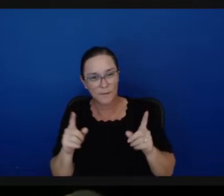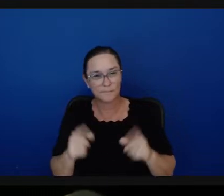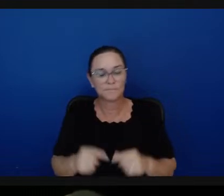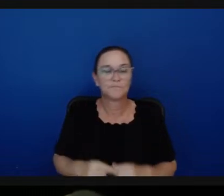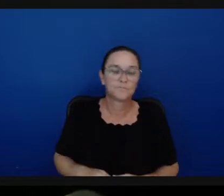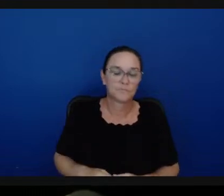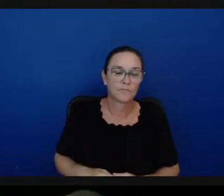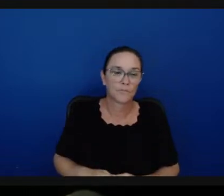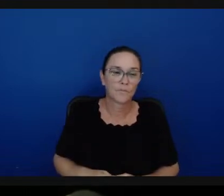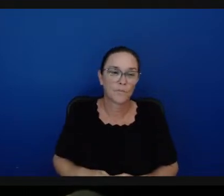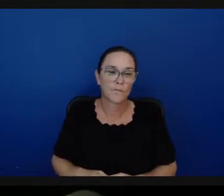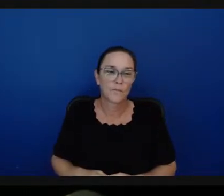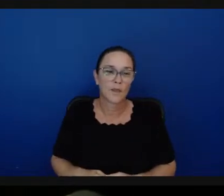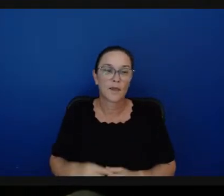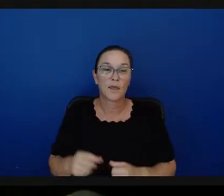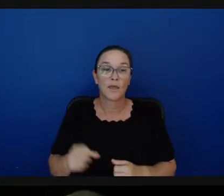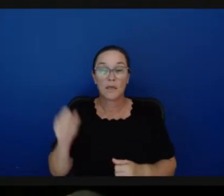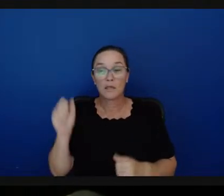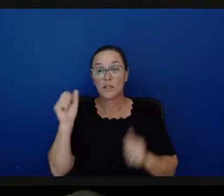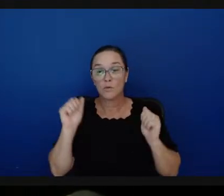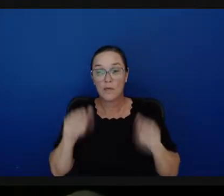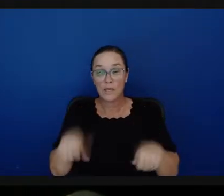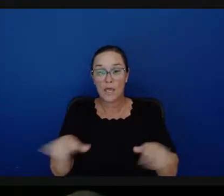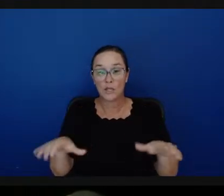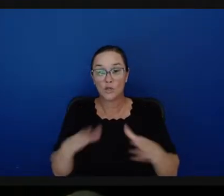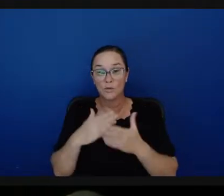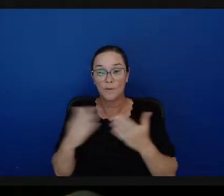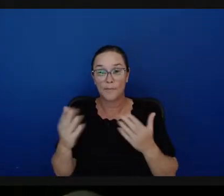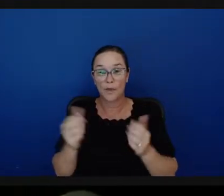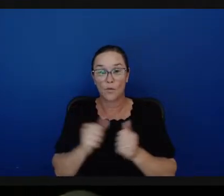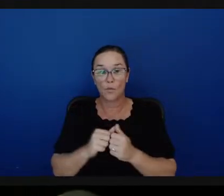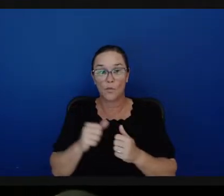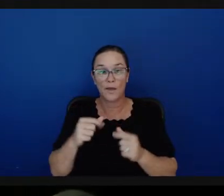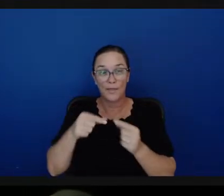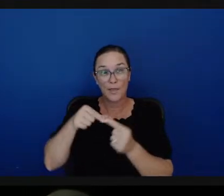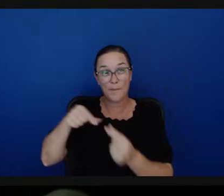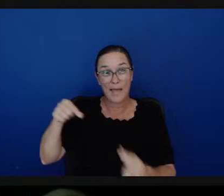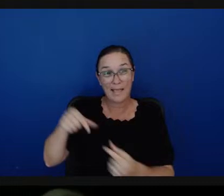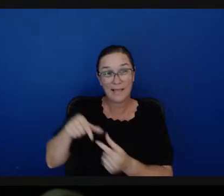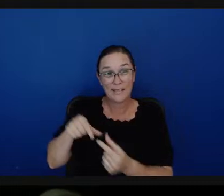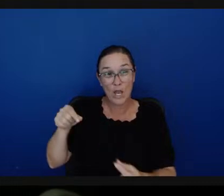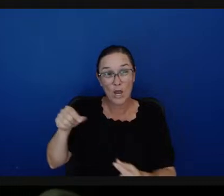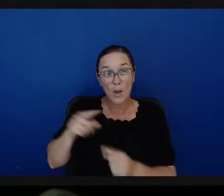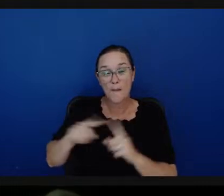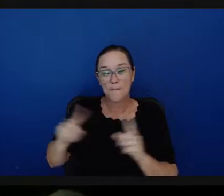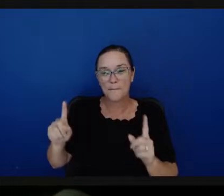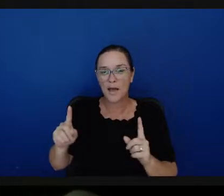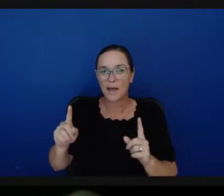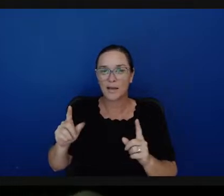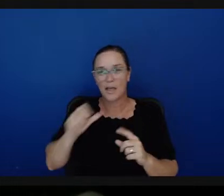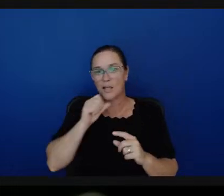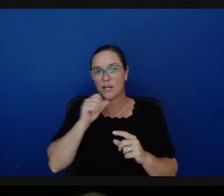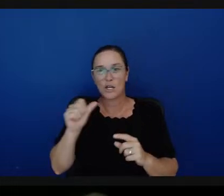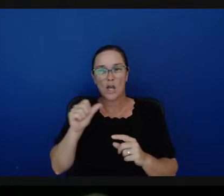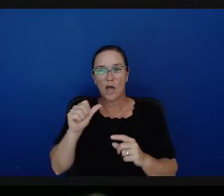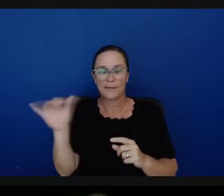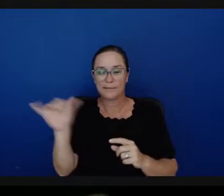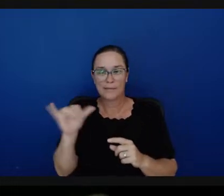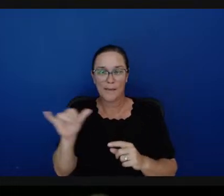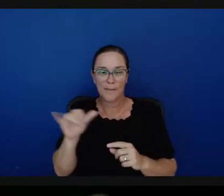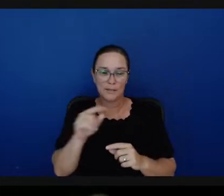forth. So yes, you can do something with the Pele's hair, but not as much as you can with a piece of tephra that has an olivine crystal in it. Is, I